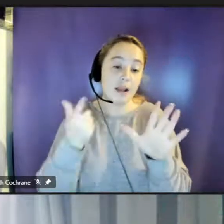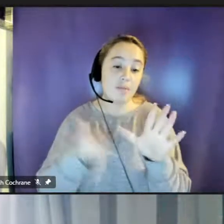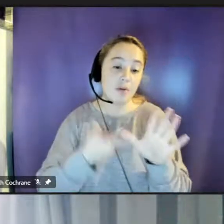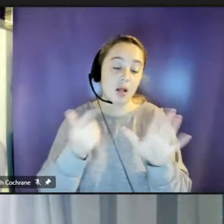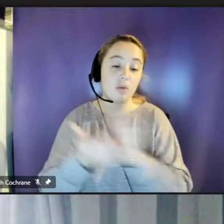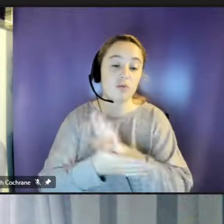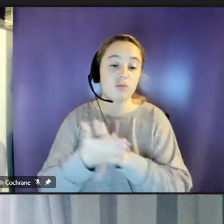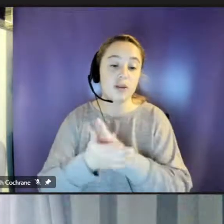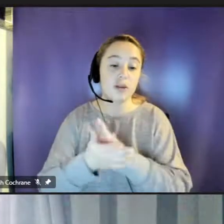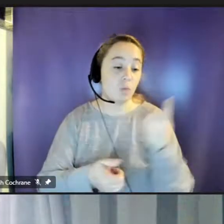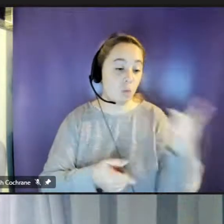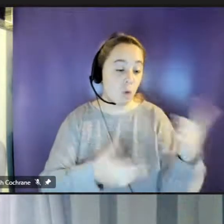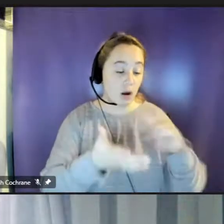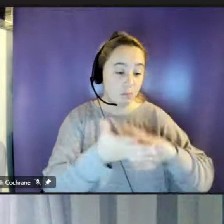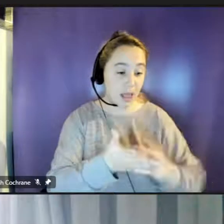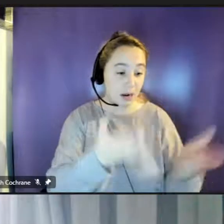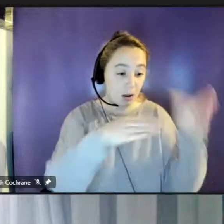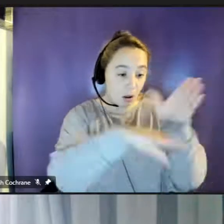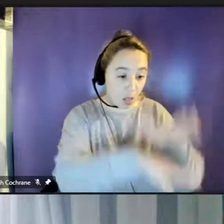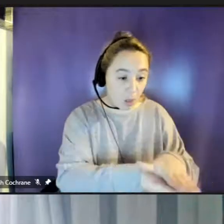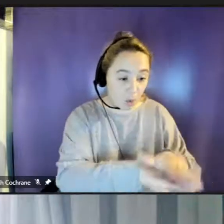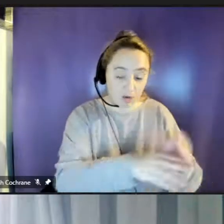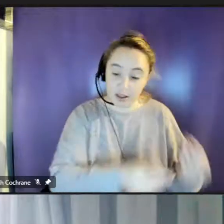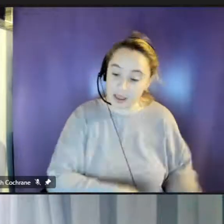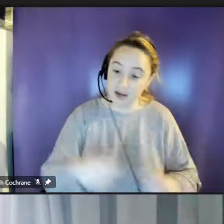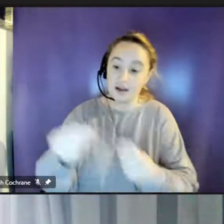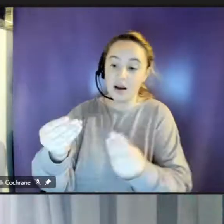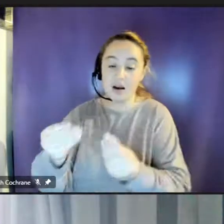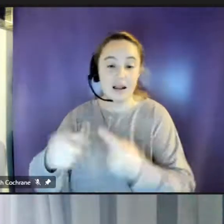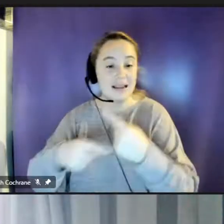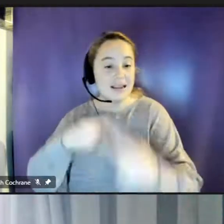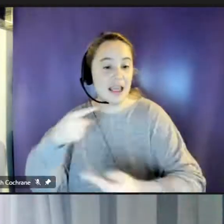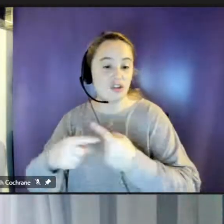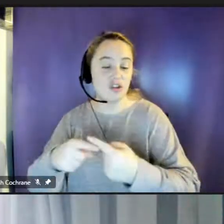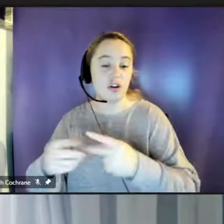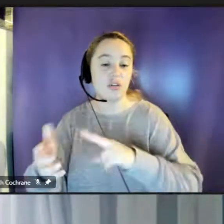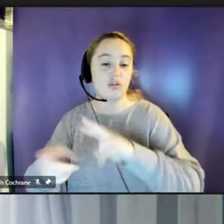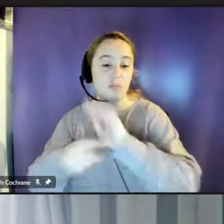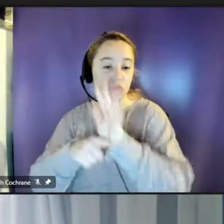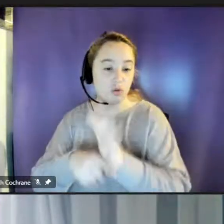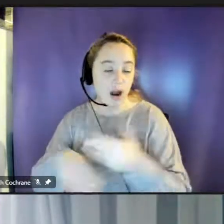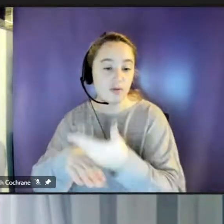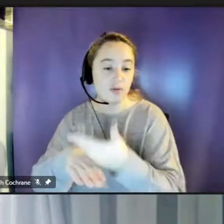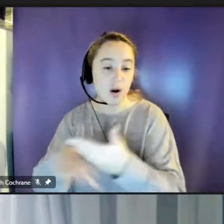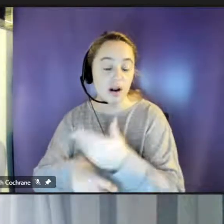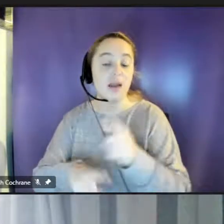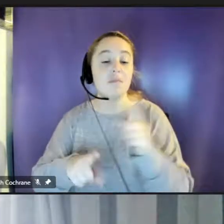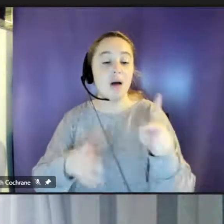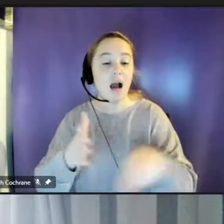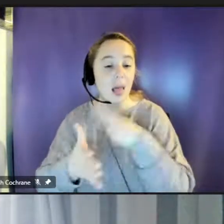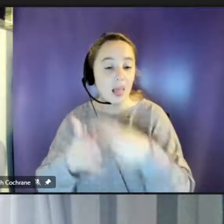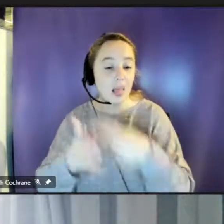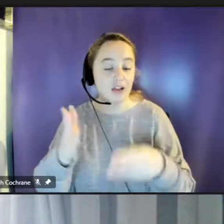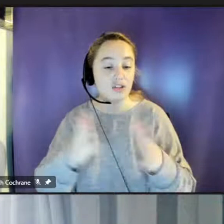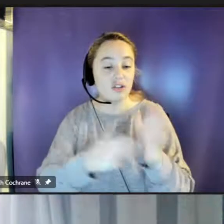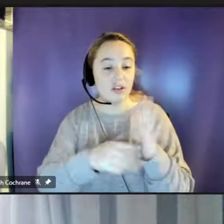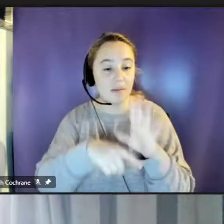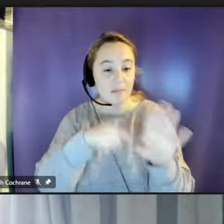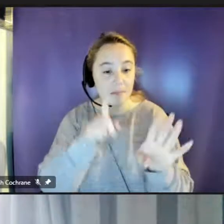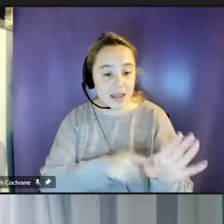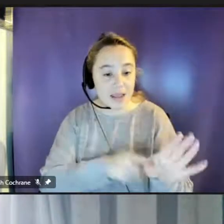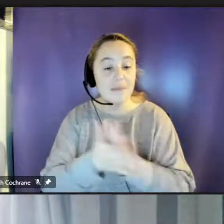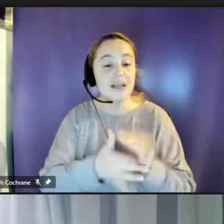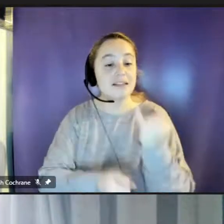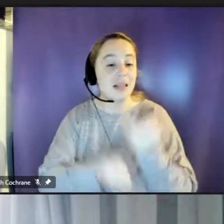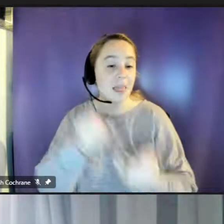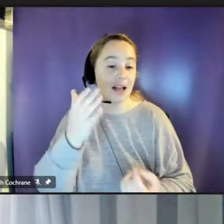close down one plan and then come with the next year's programme of work. Now, because of local government elections in May, this is our final opportunity